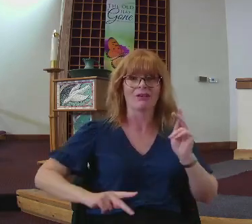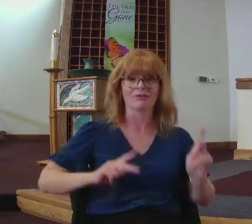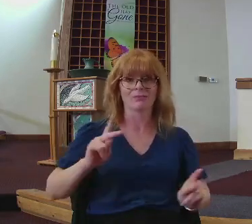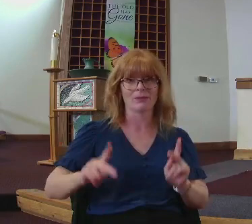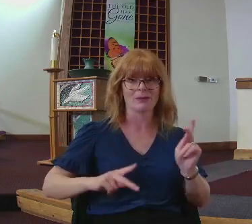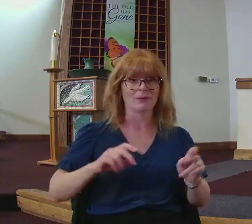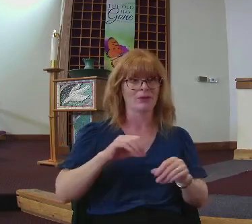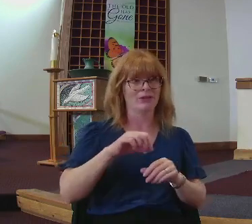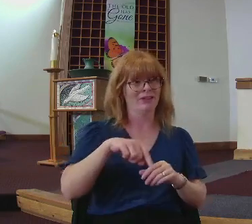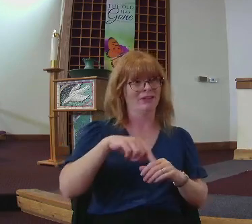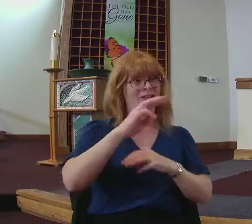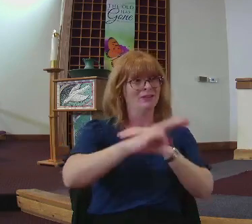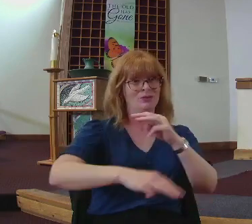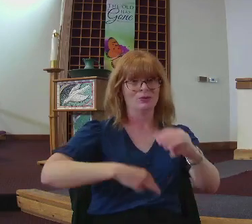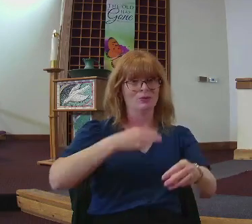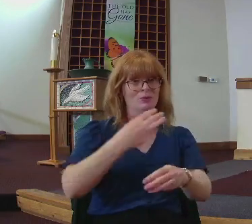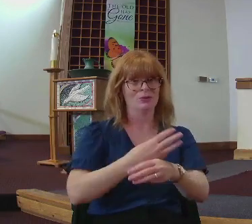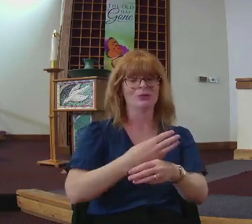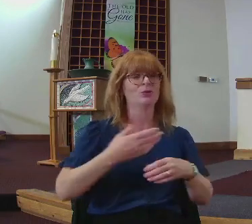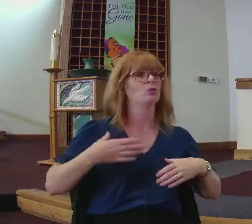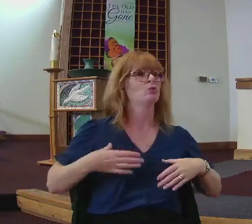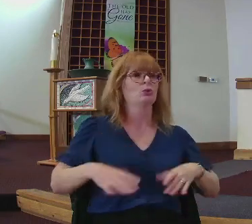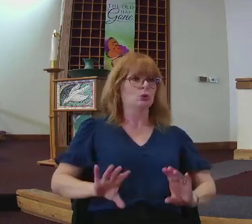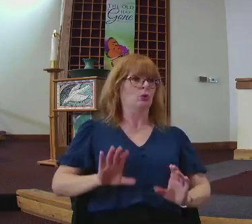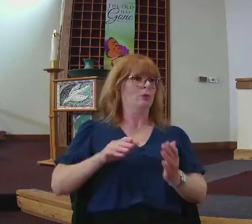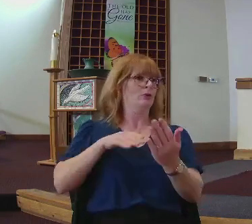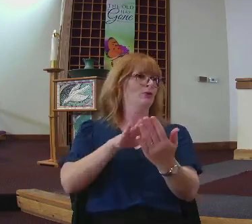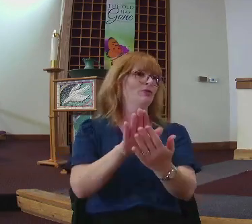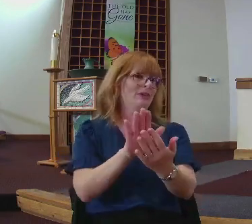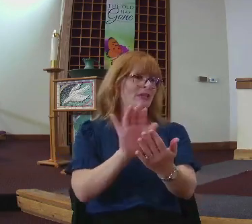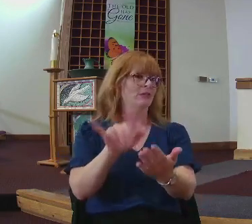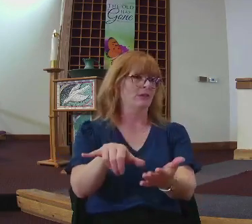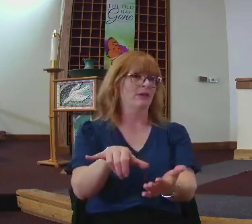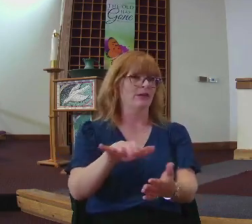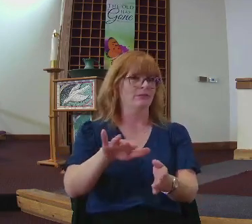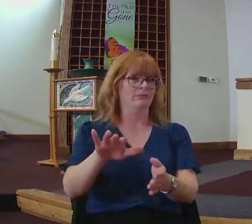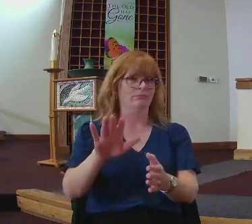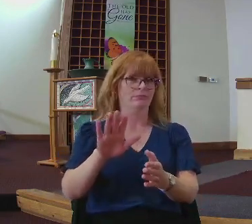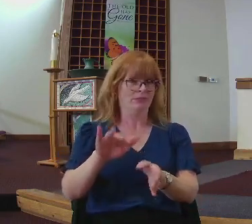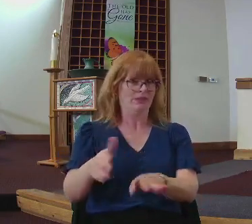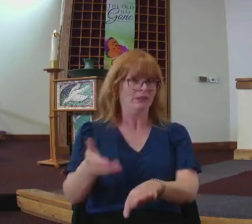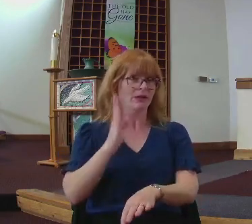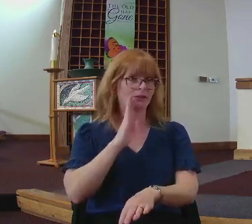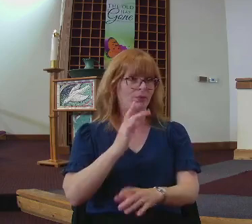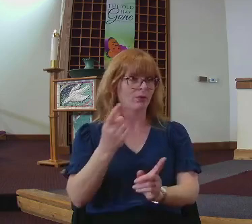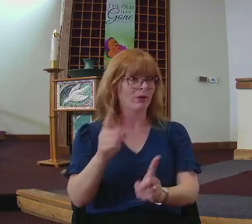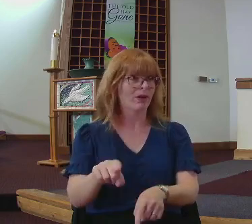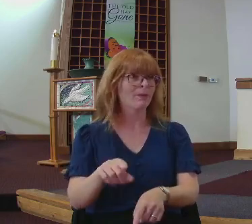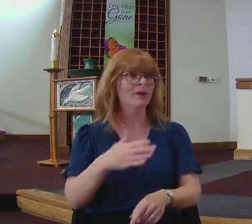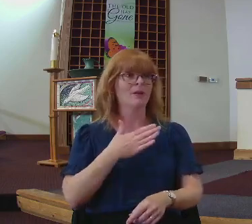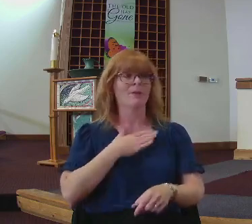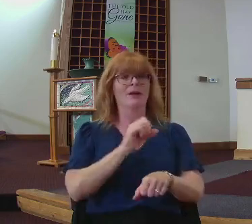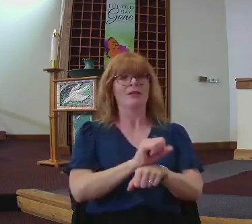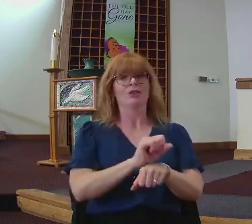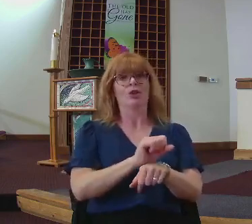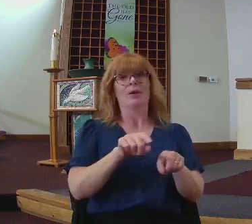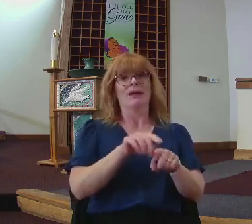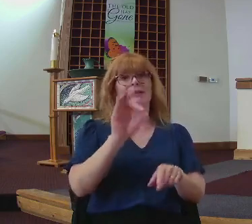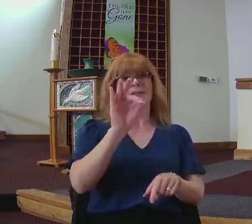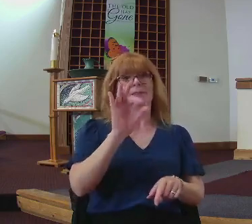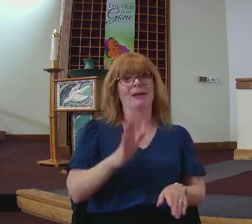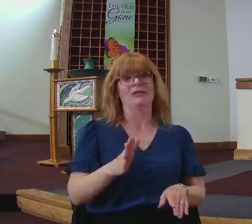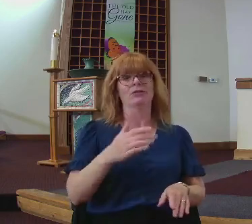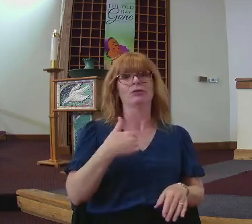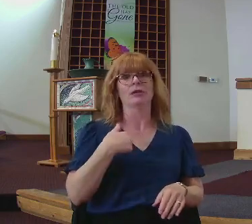this world who don't want to face that reality. One of my jobs as a pastor is to stand with people when